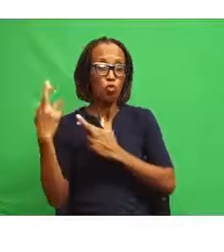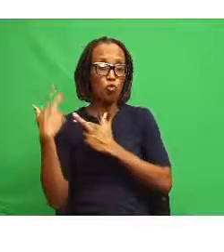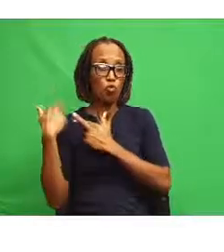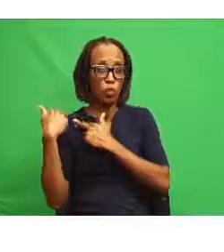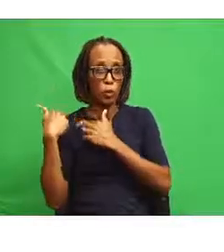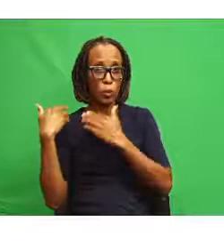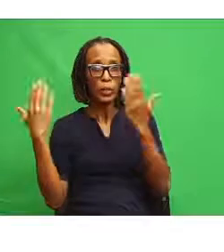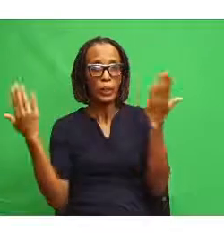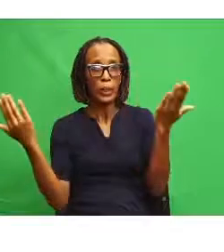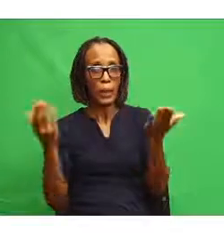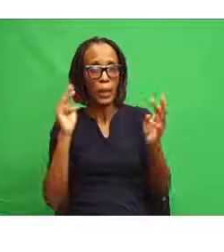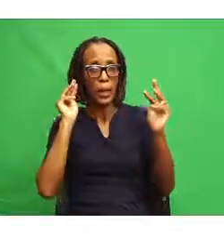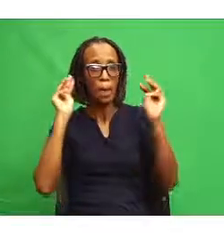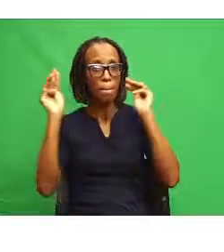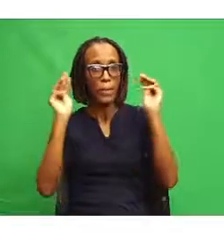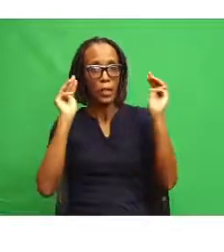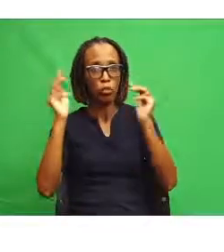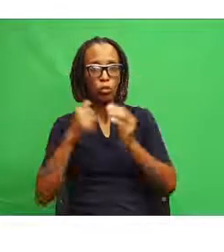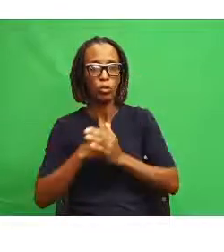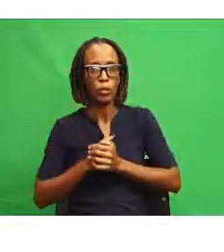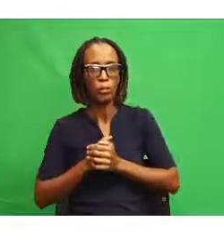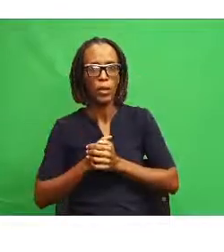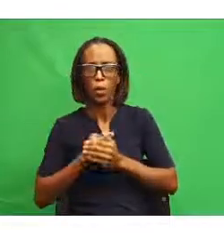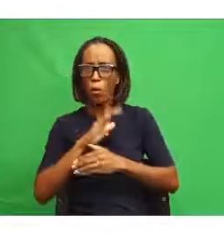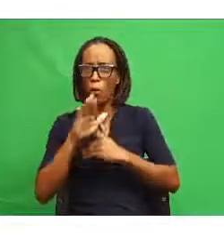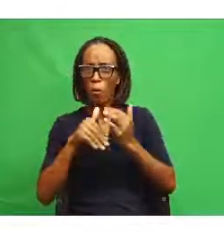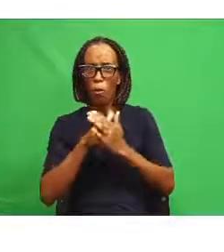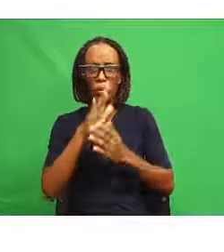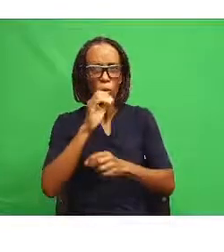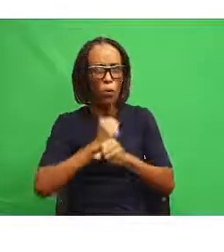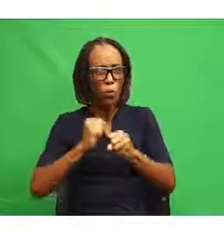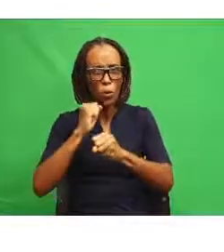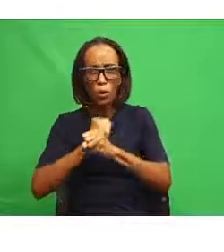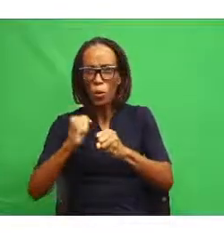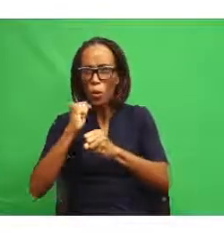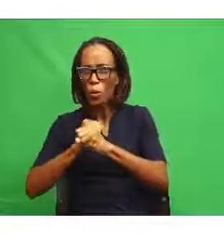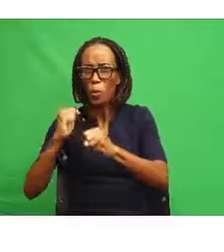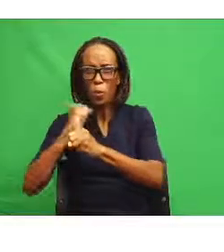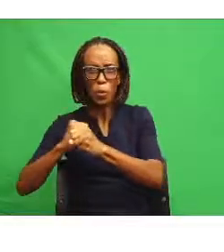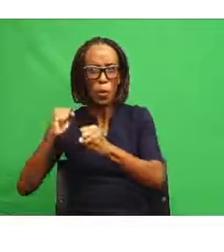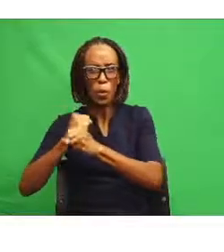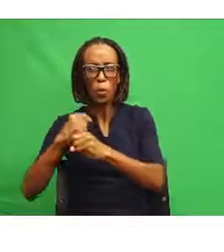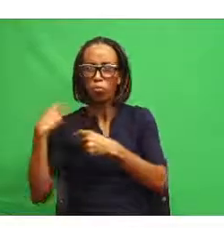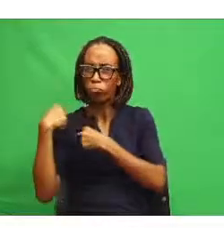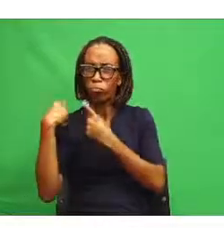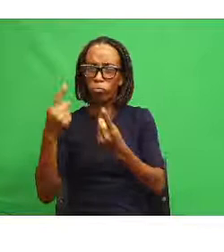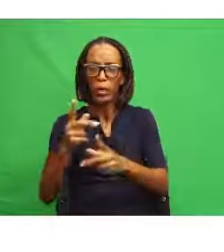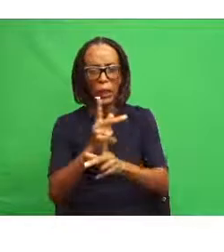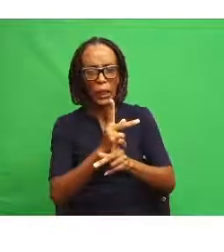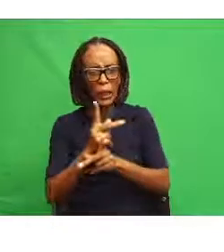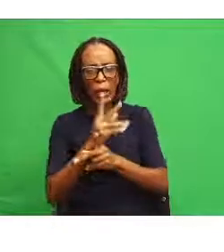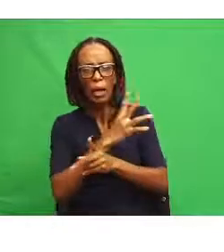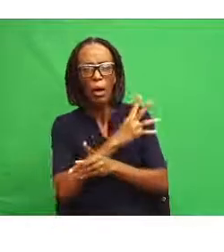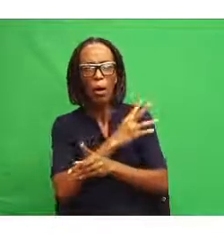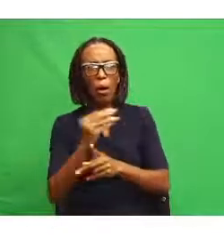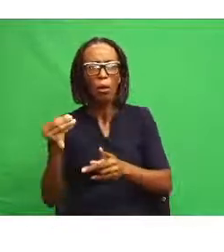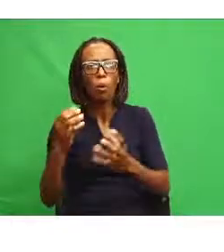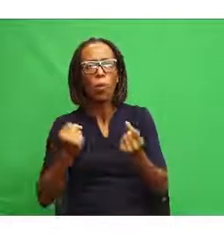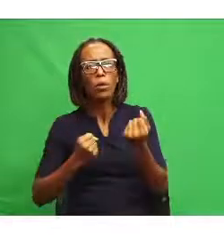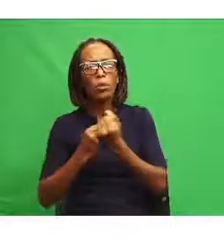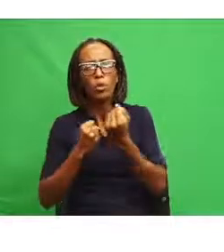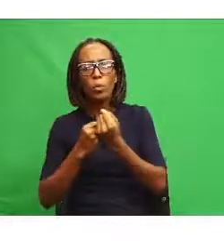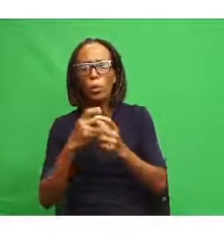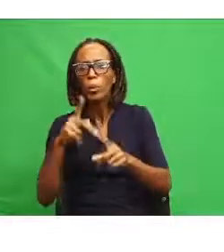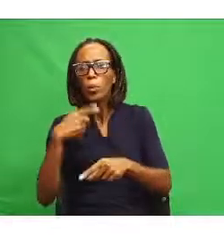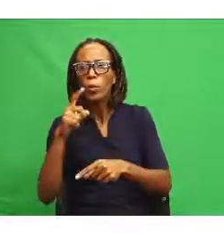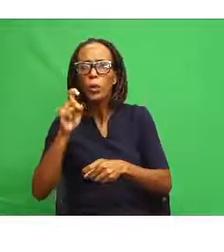at the ministry. All of her actions to date demonstrate that she cares and wants the best for the vulnerable in